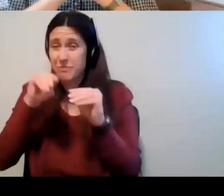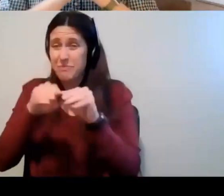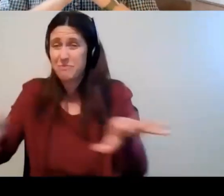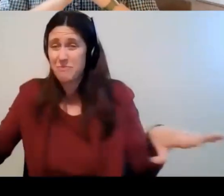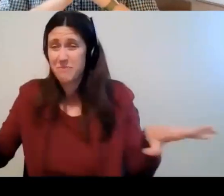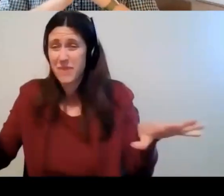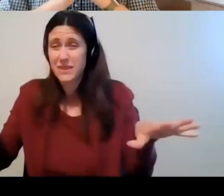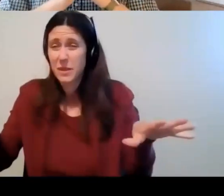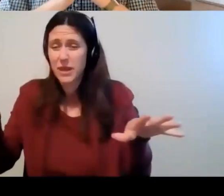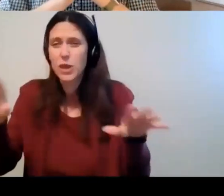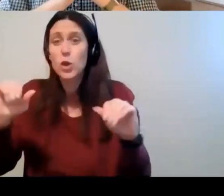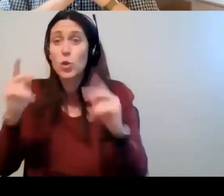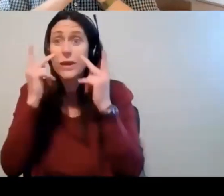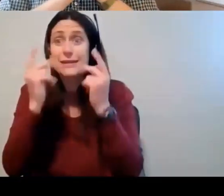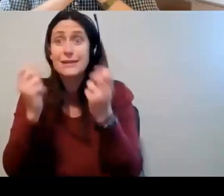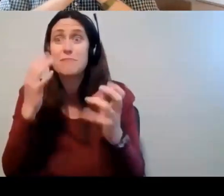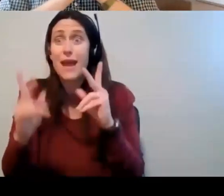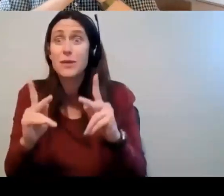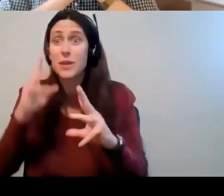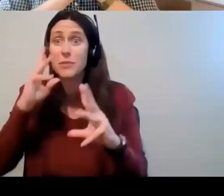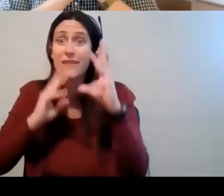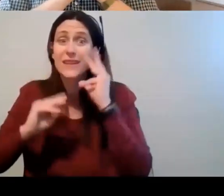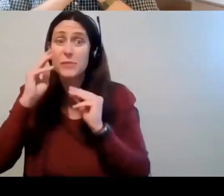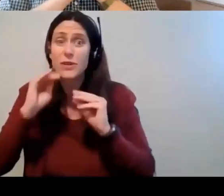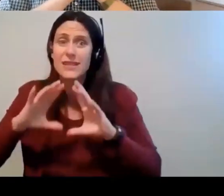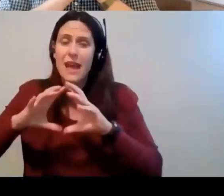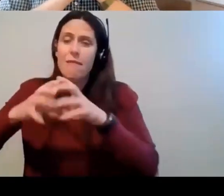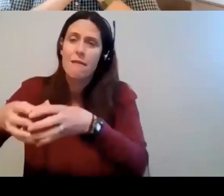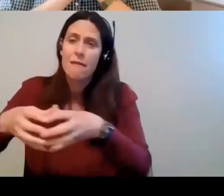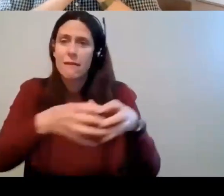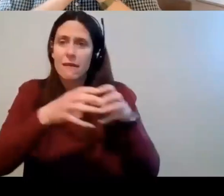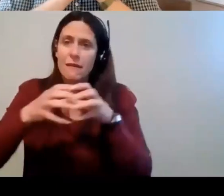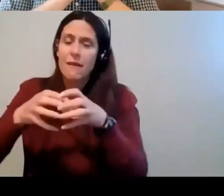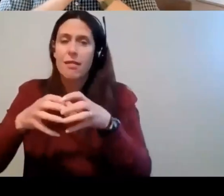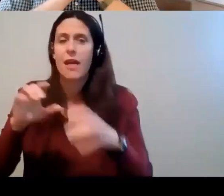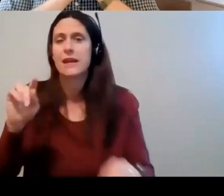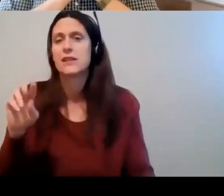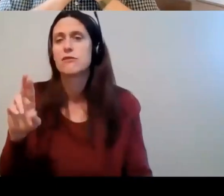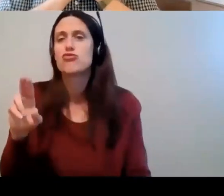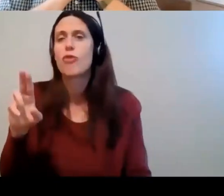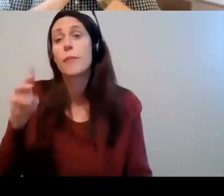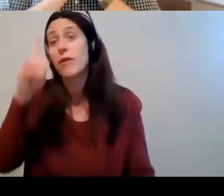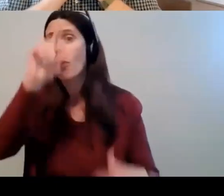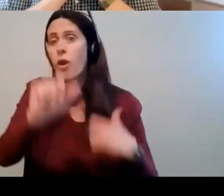have experienced collective trauma when it comes to threat of life.